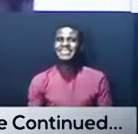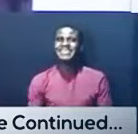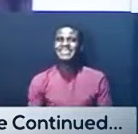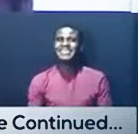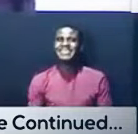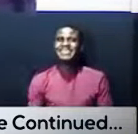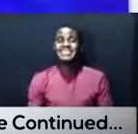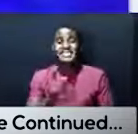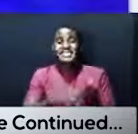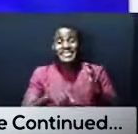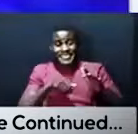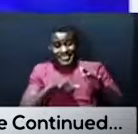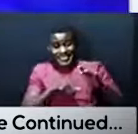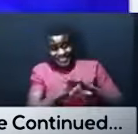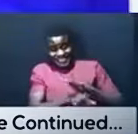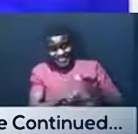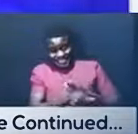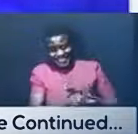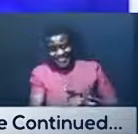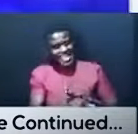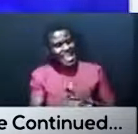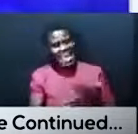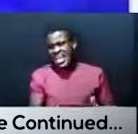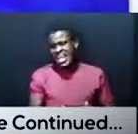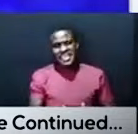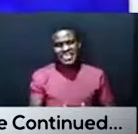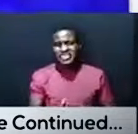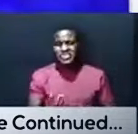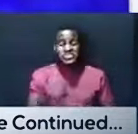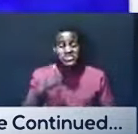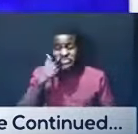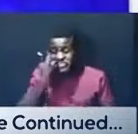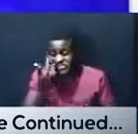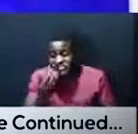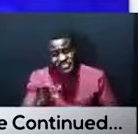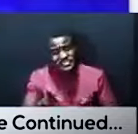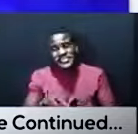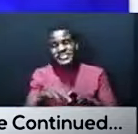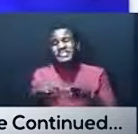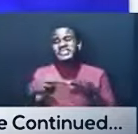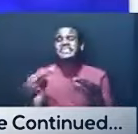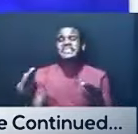What is hidden is meant to be disclosed.